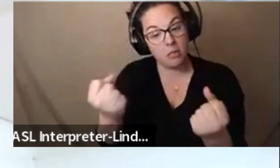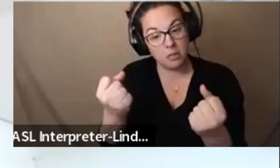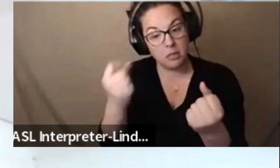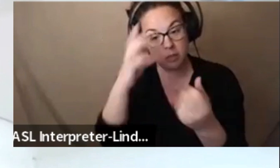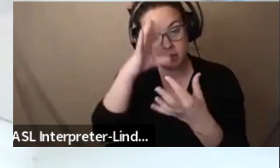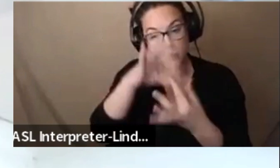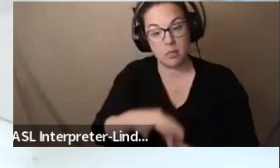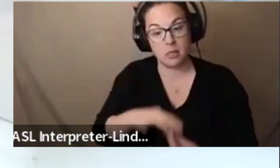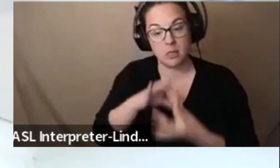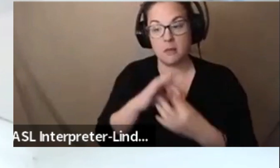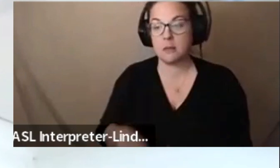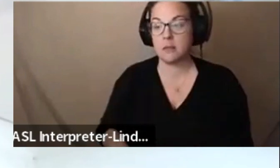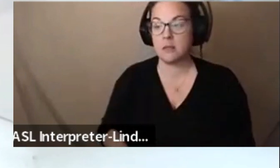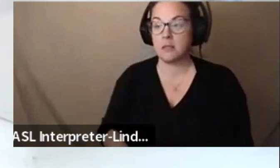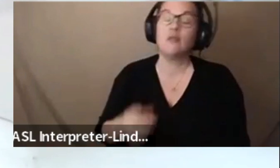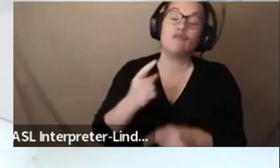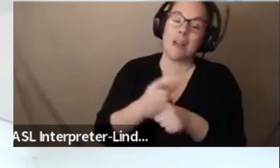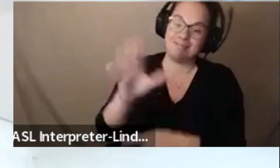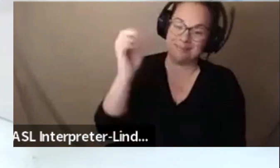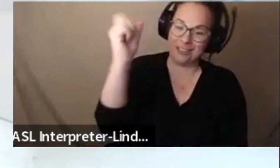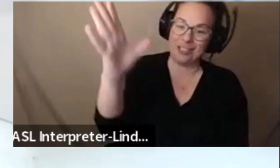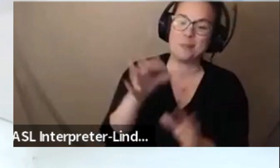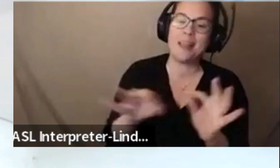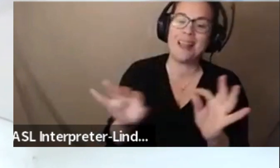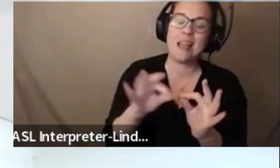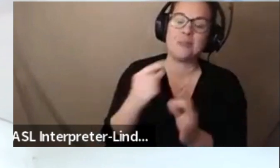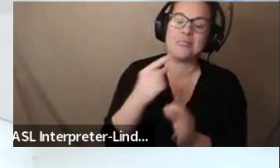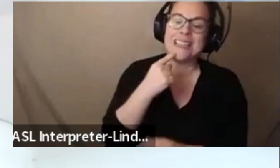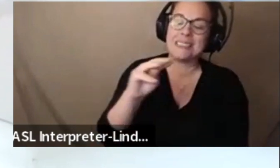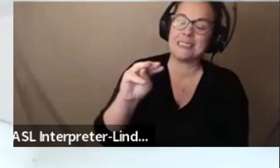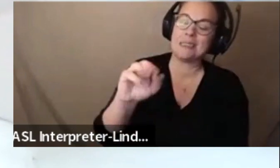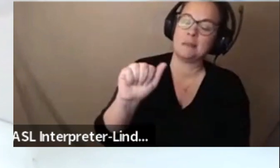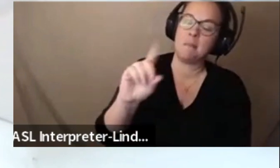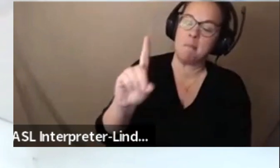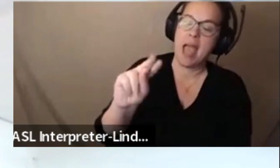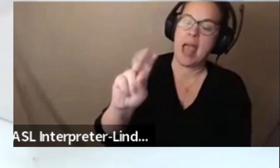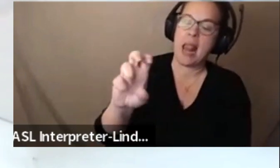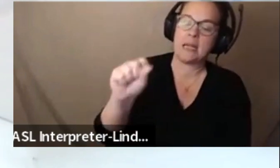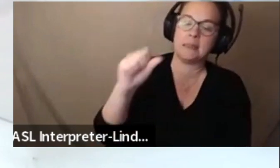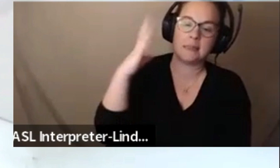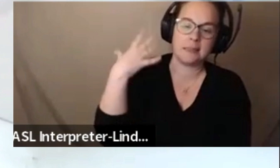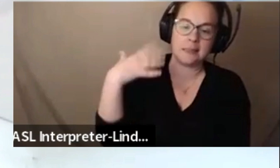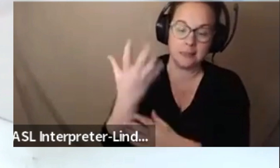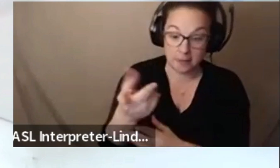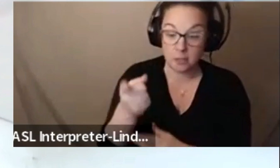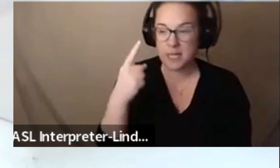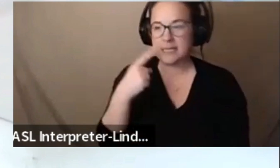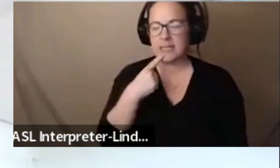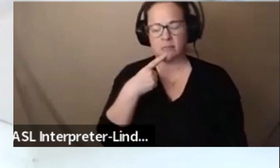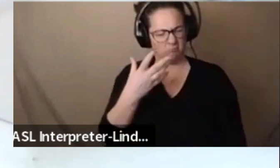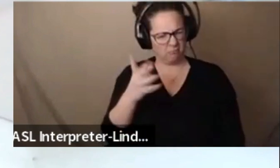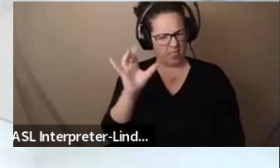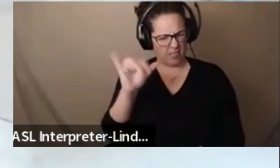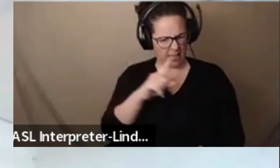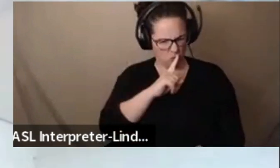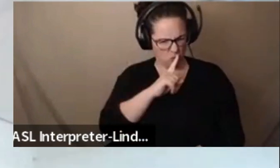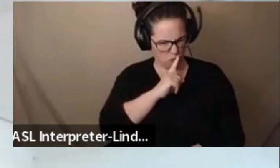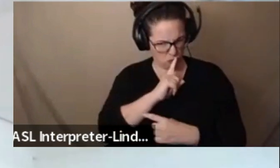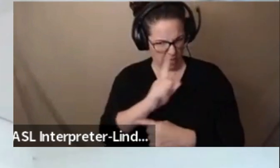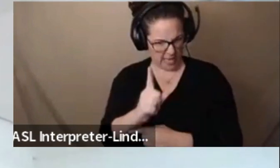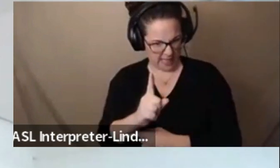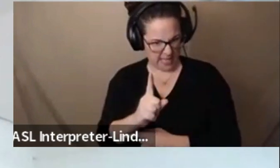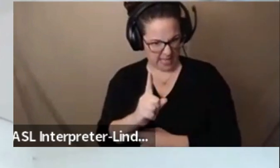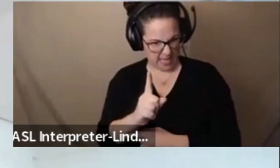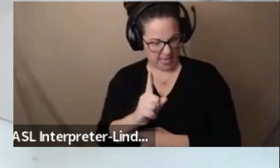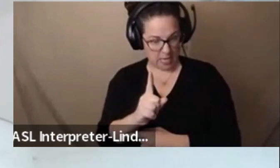mental health issues like that. Like, I have to use his language and call it madness. And often he says, is this really